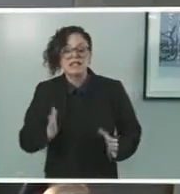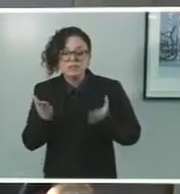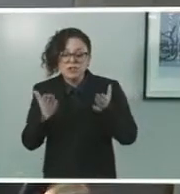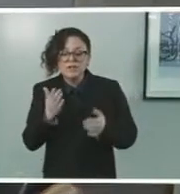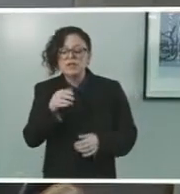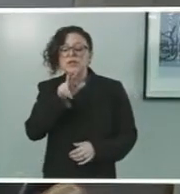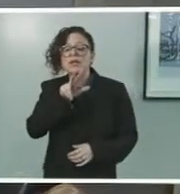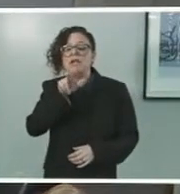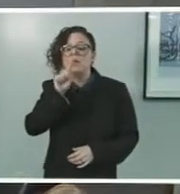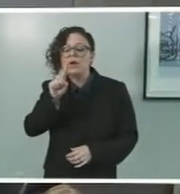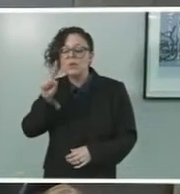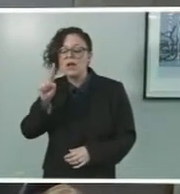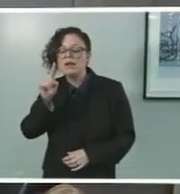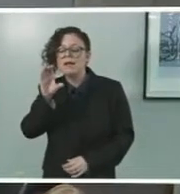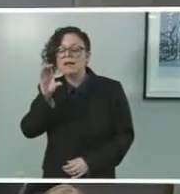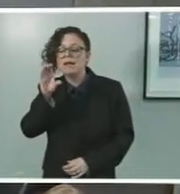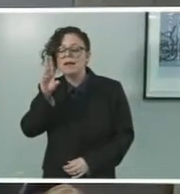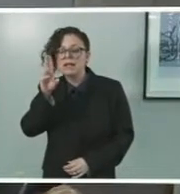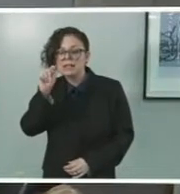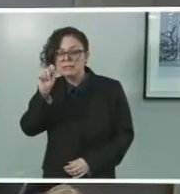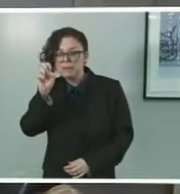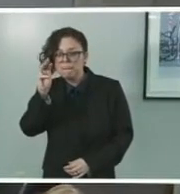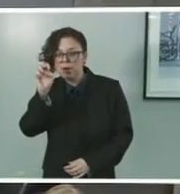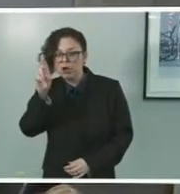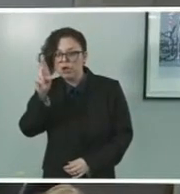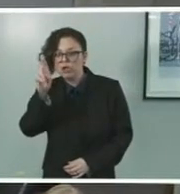311customerservice@sanantonio.gov. That's an email,